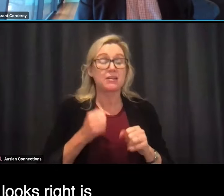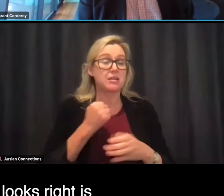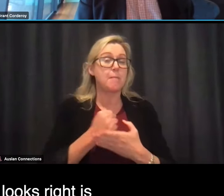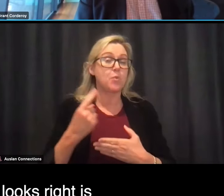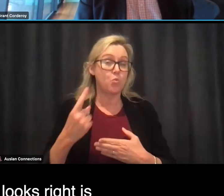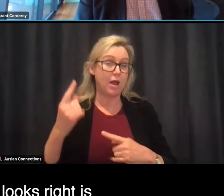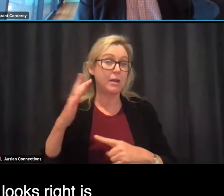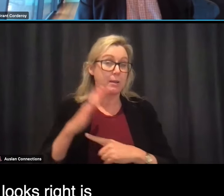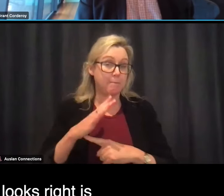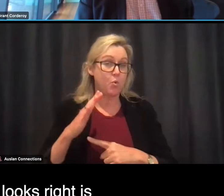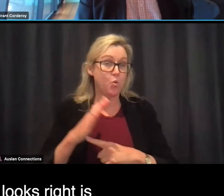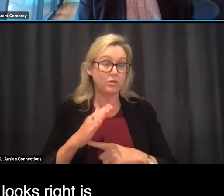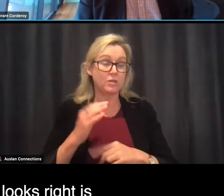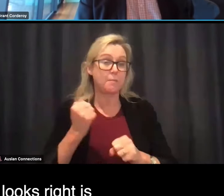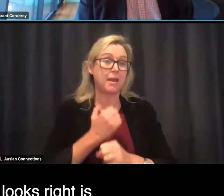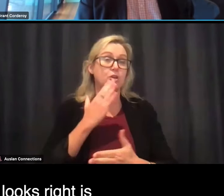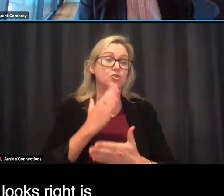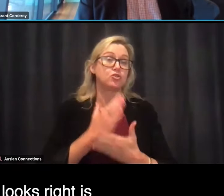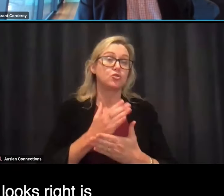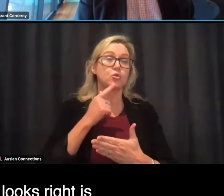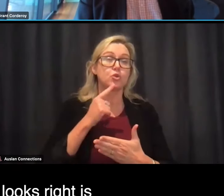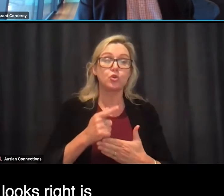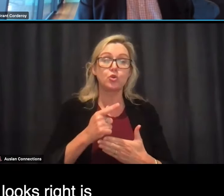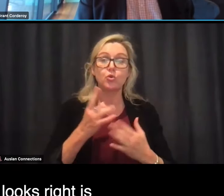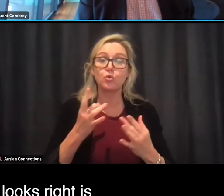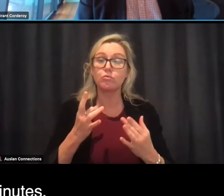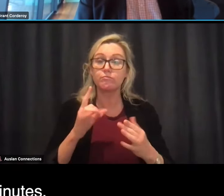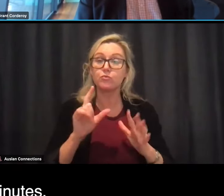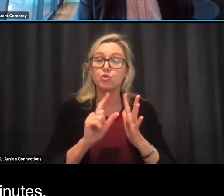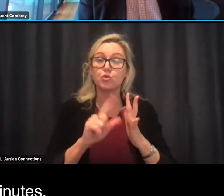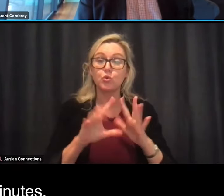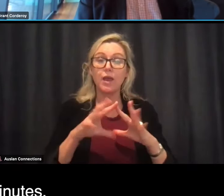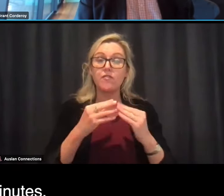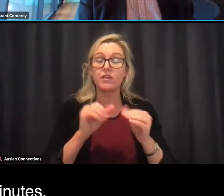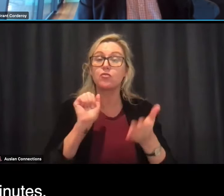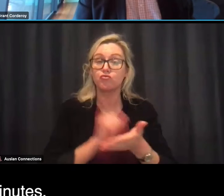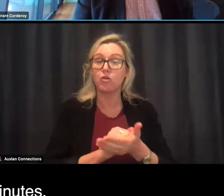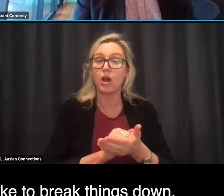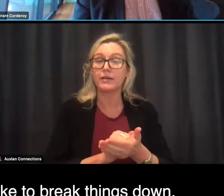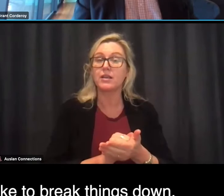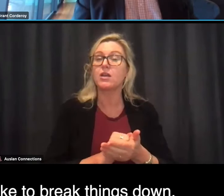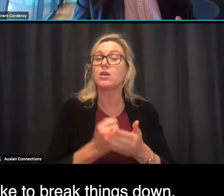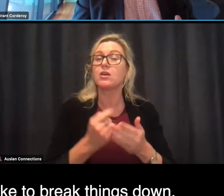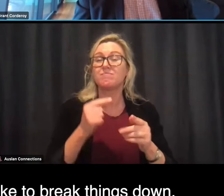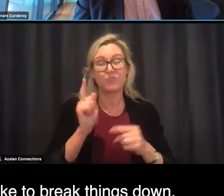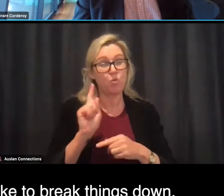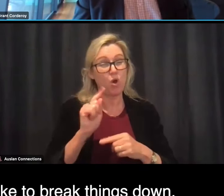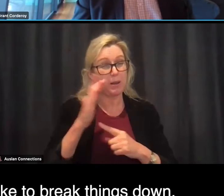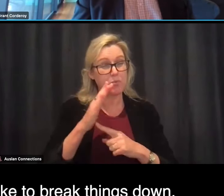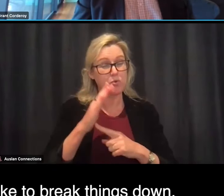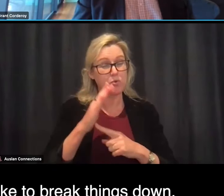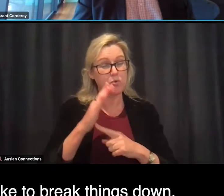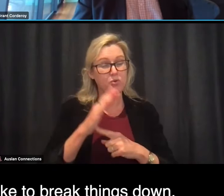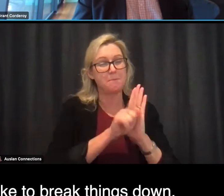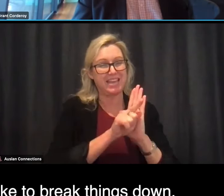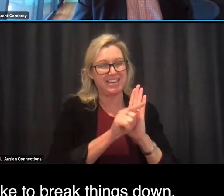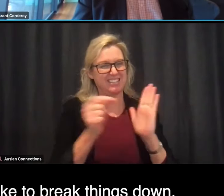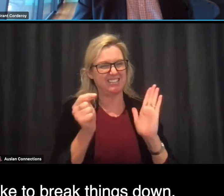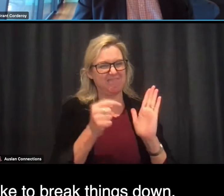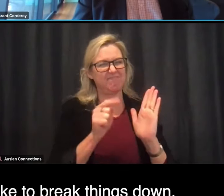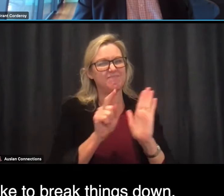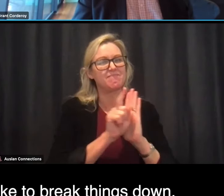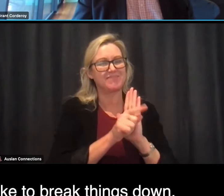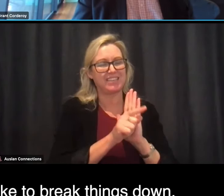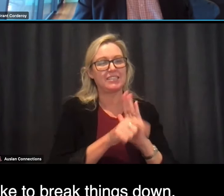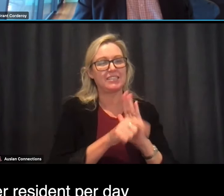right, preparing it right and it looks right, is calculate your minutes. So what we're saying, first thing is, we like to break